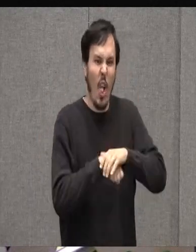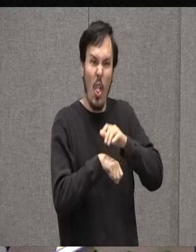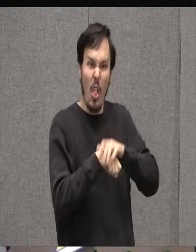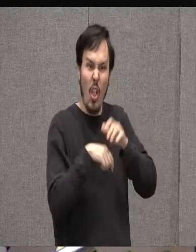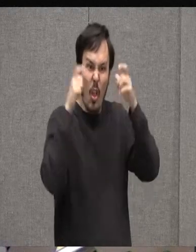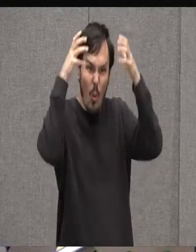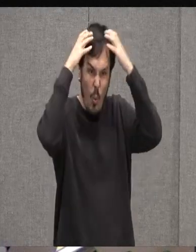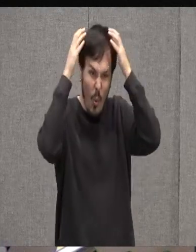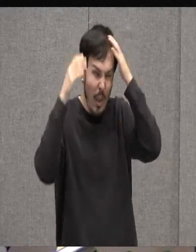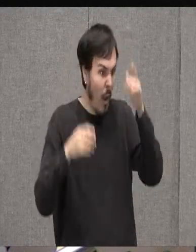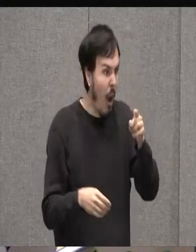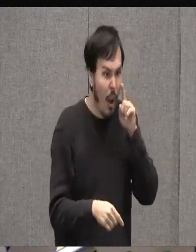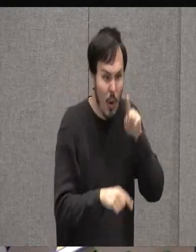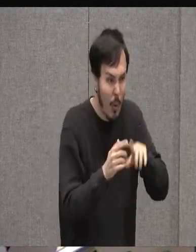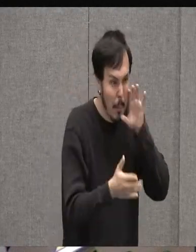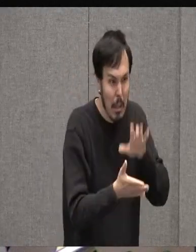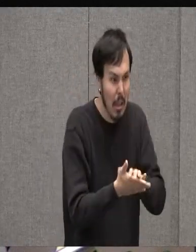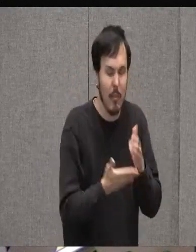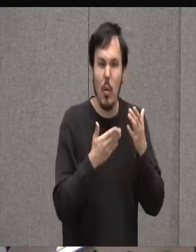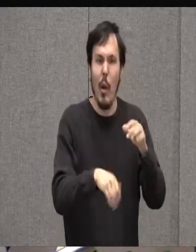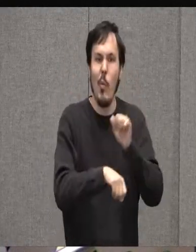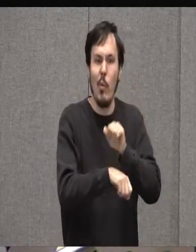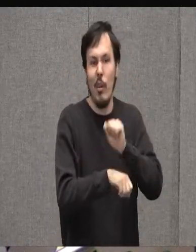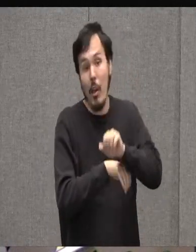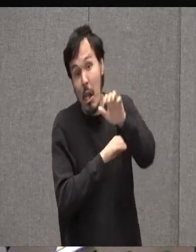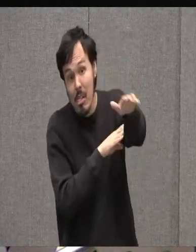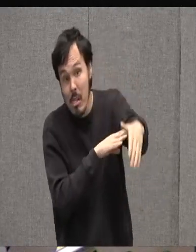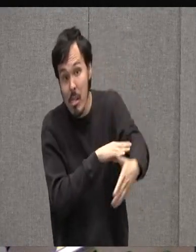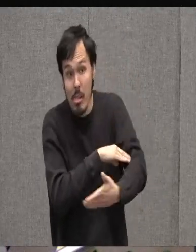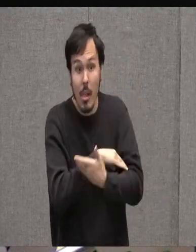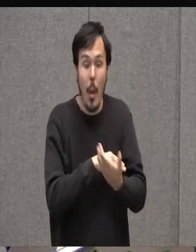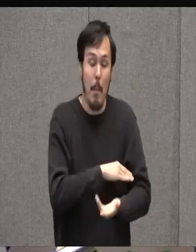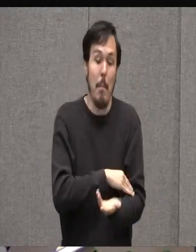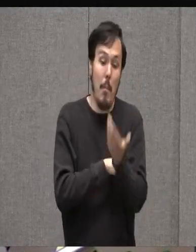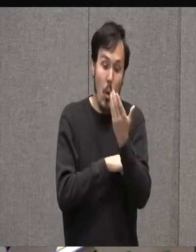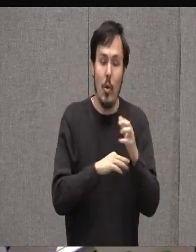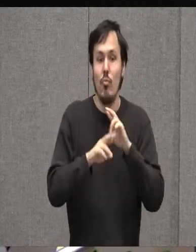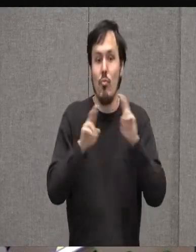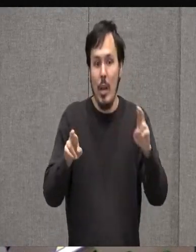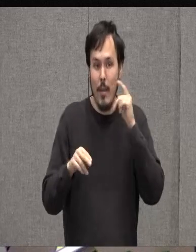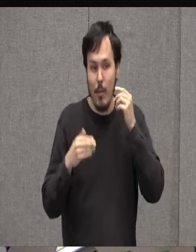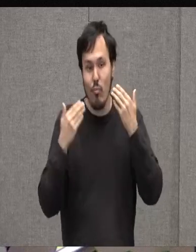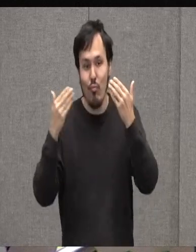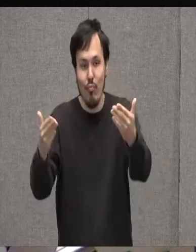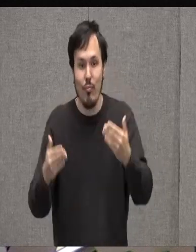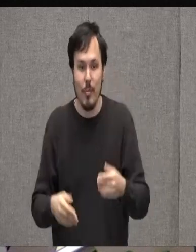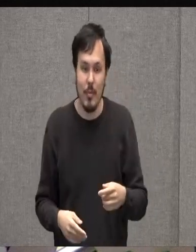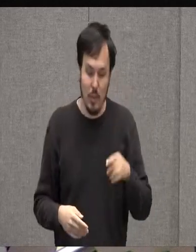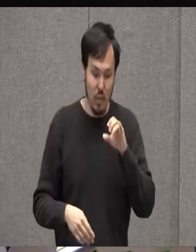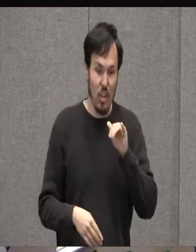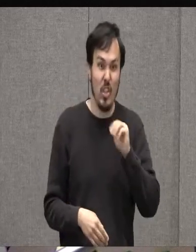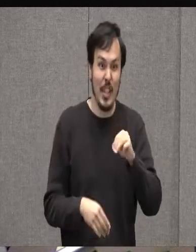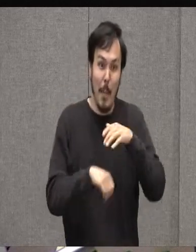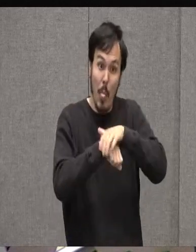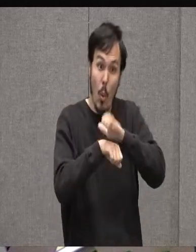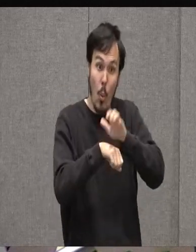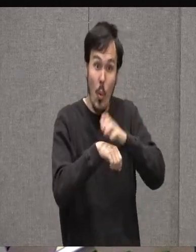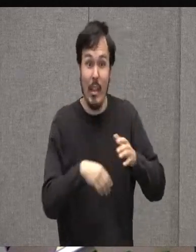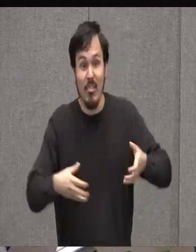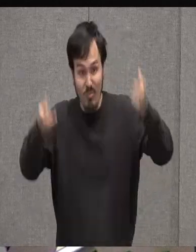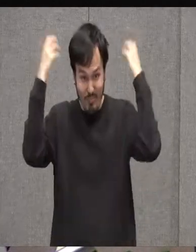"A wig?" roared the giant. "I never heard of a wig." So Jim explained about wigs while the giant listened. "Get